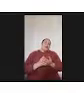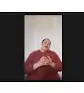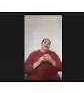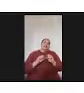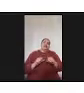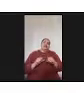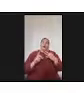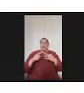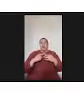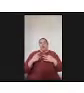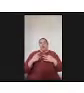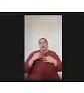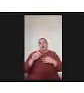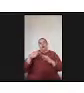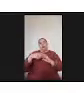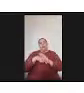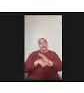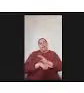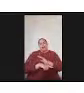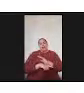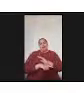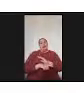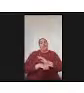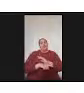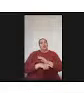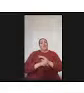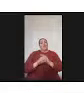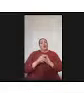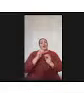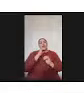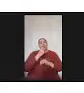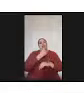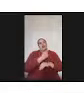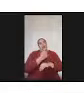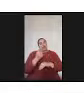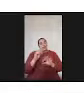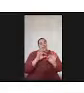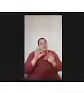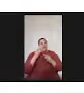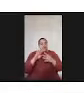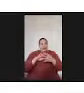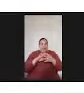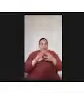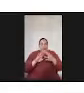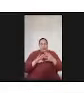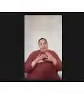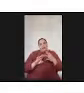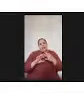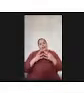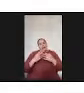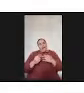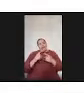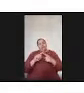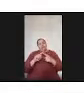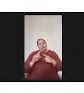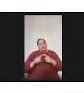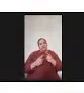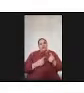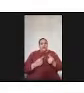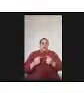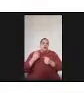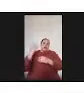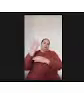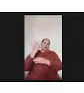go through your detailed designs. So in each and every one of these gaps or gates, it needs to be presented